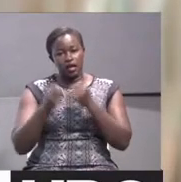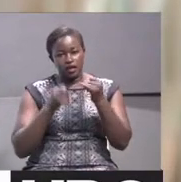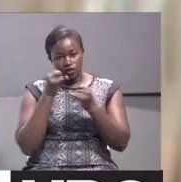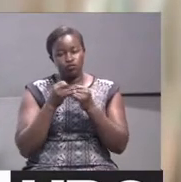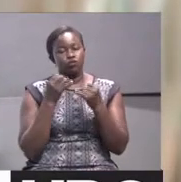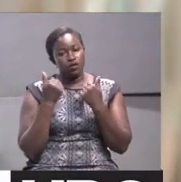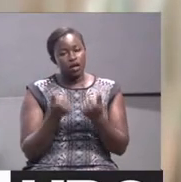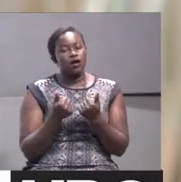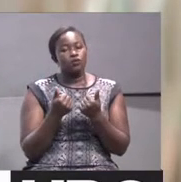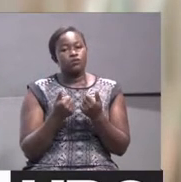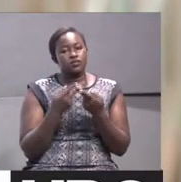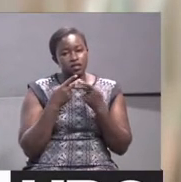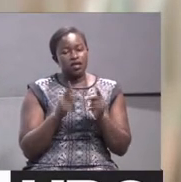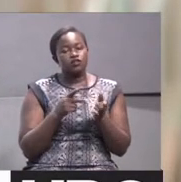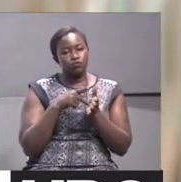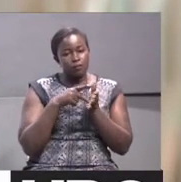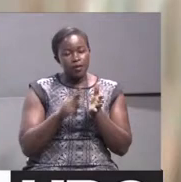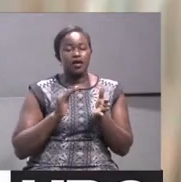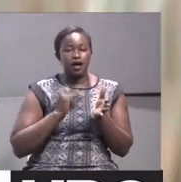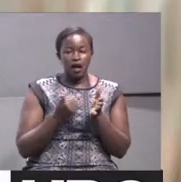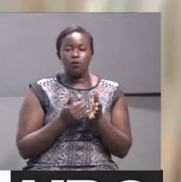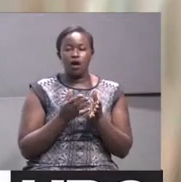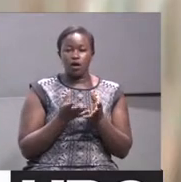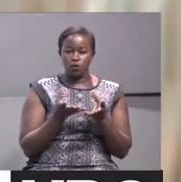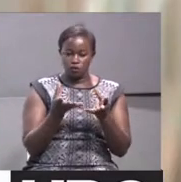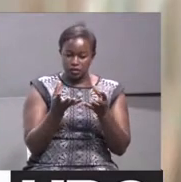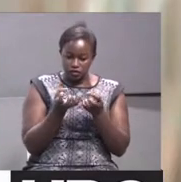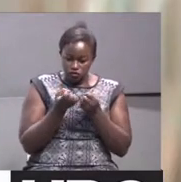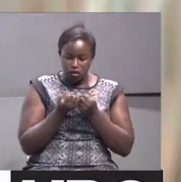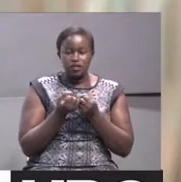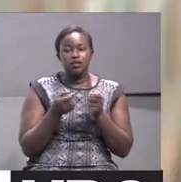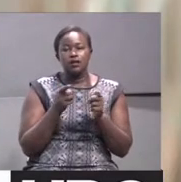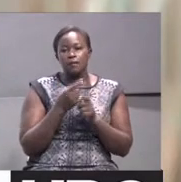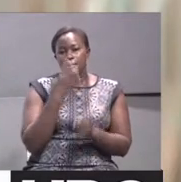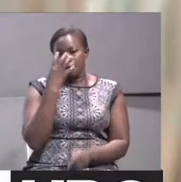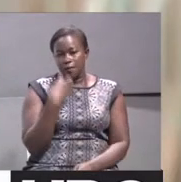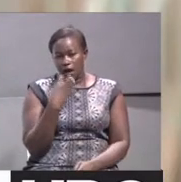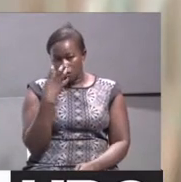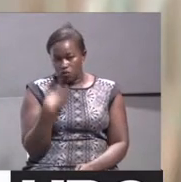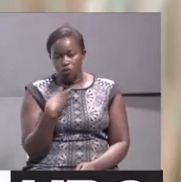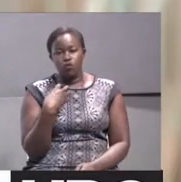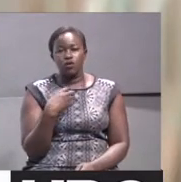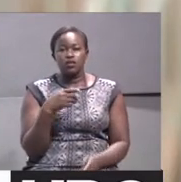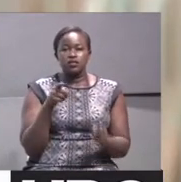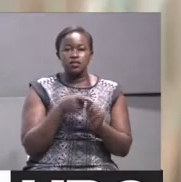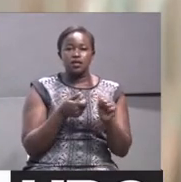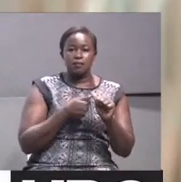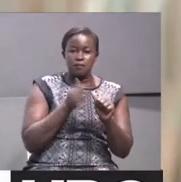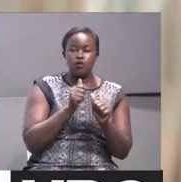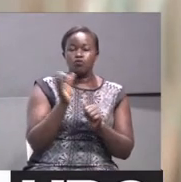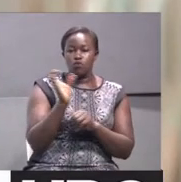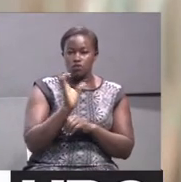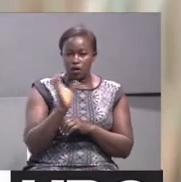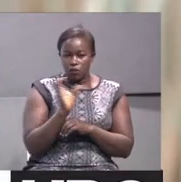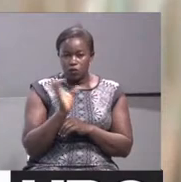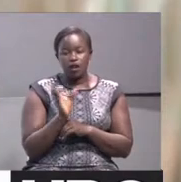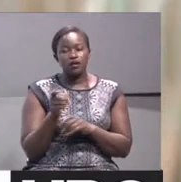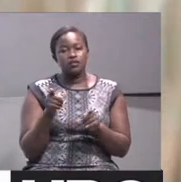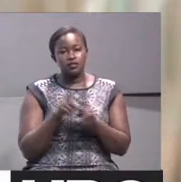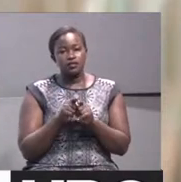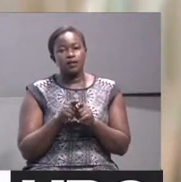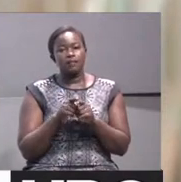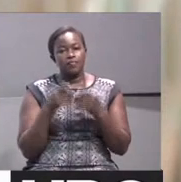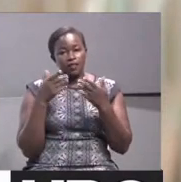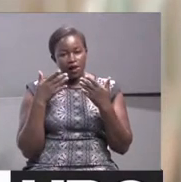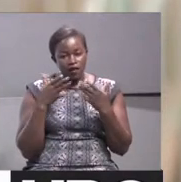our concentrate and the pulp for mango. And Coca-Cola has also done an audit, a